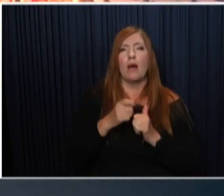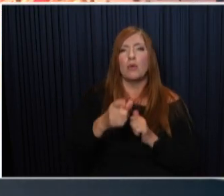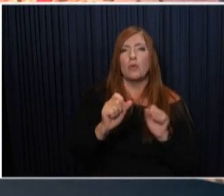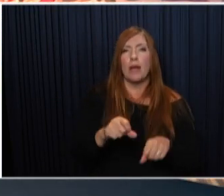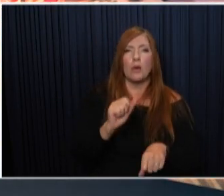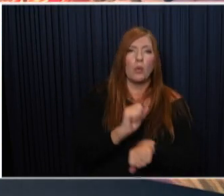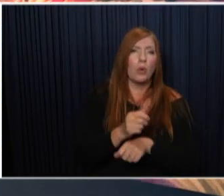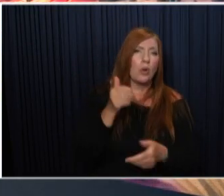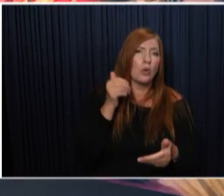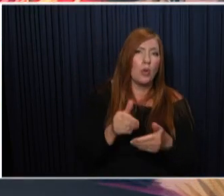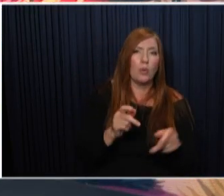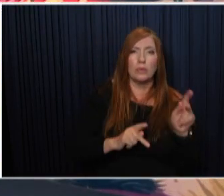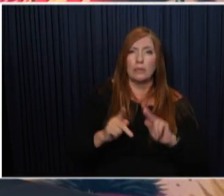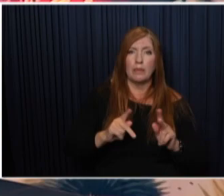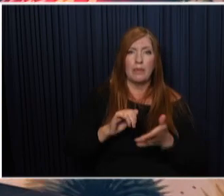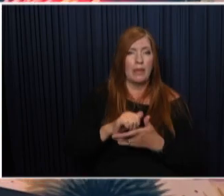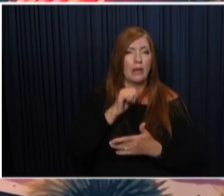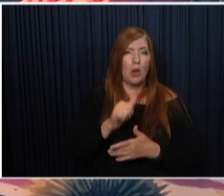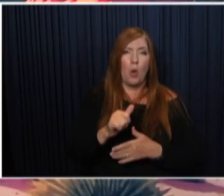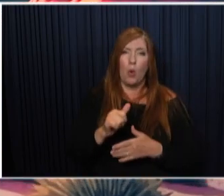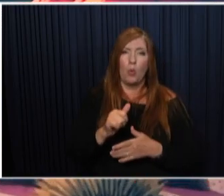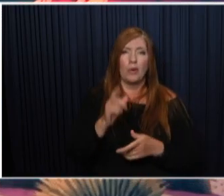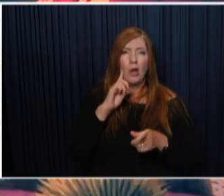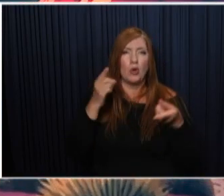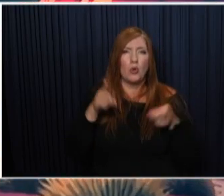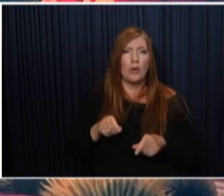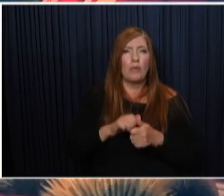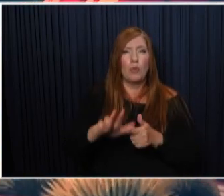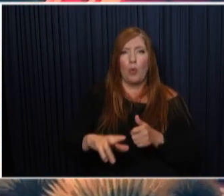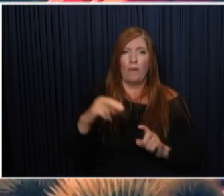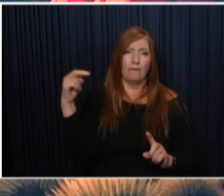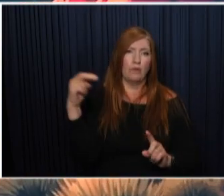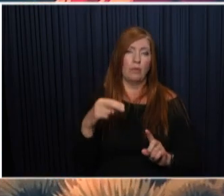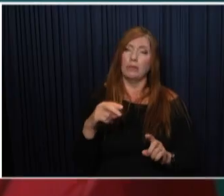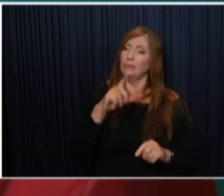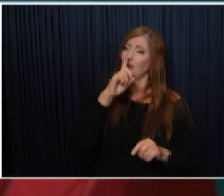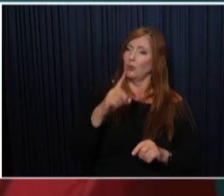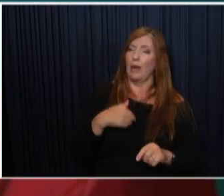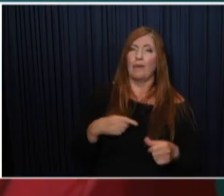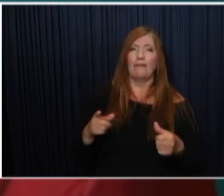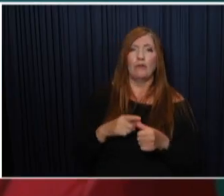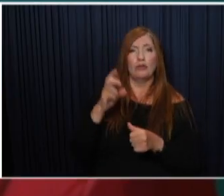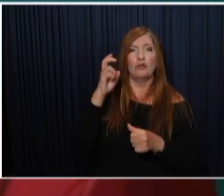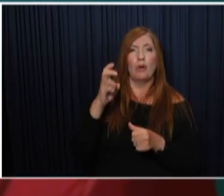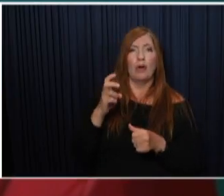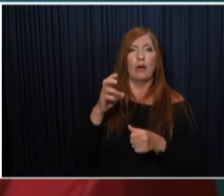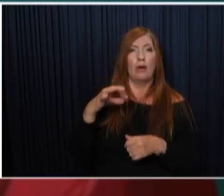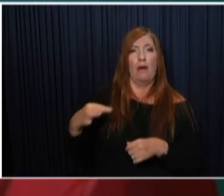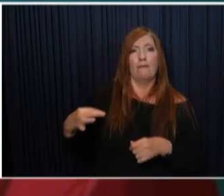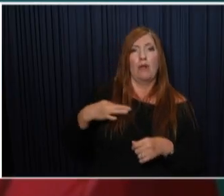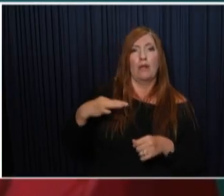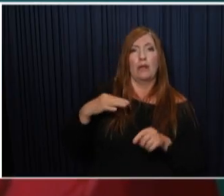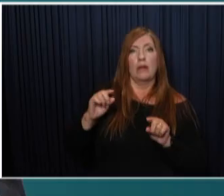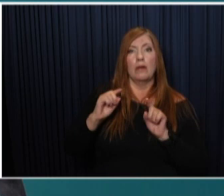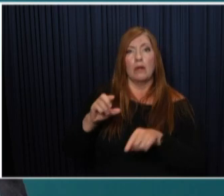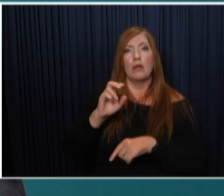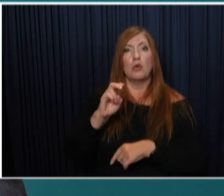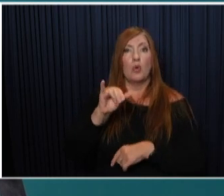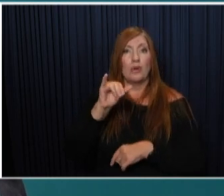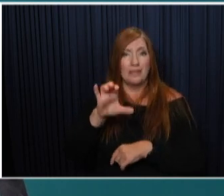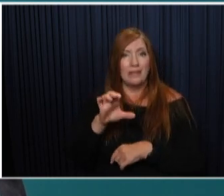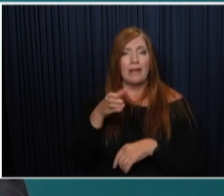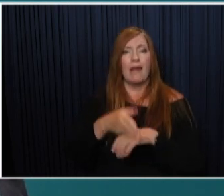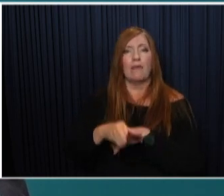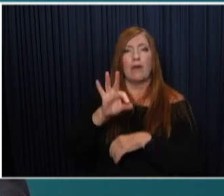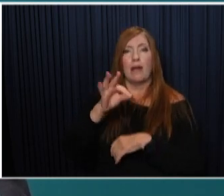closely with folks who may not share your particular viewpoints? Sure. I was one of the first trucks to volunteer to go into New York City after 9/11, bringing